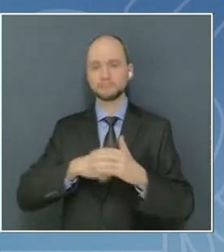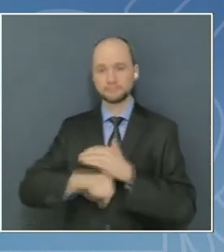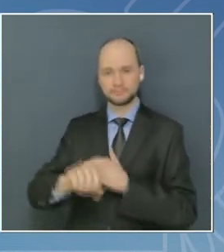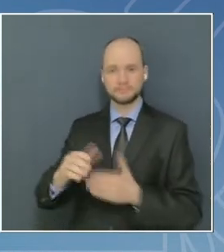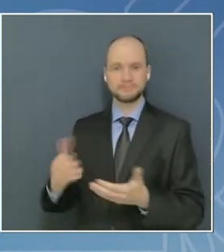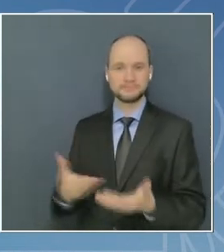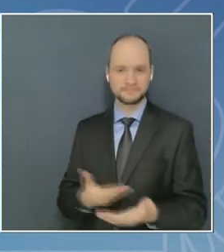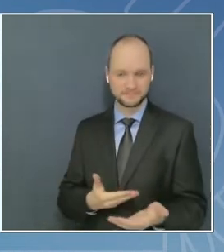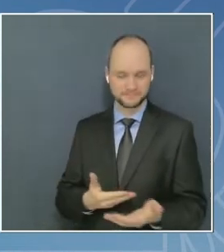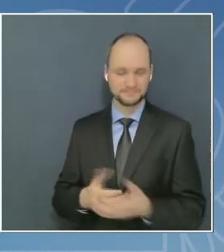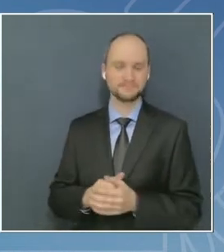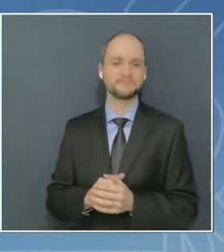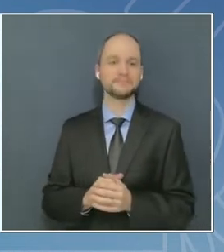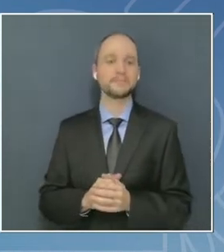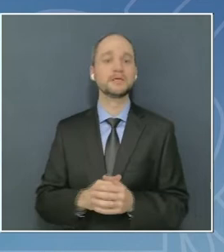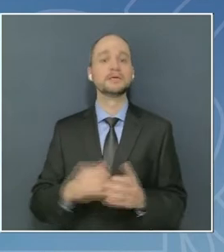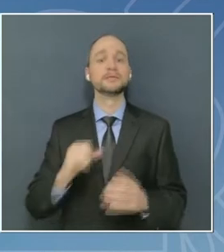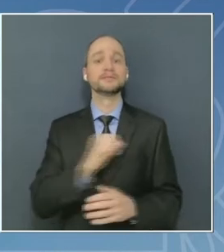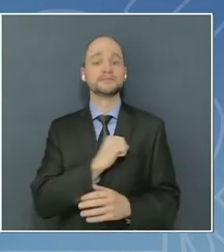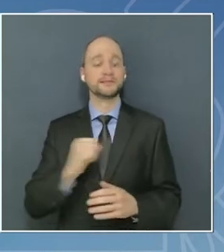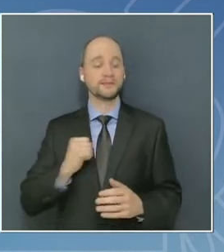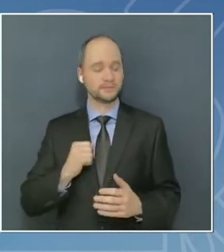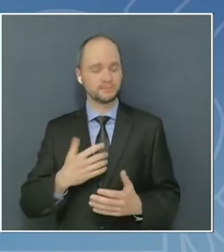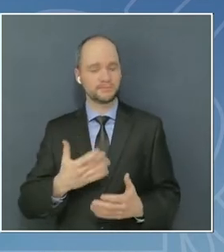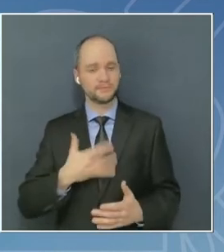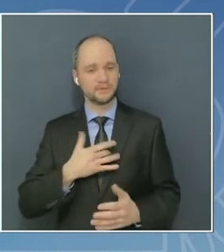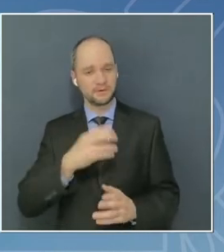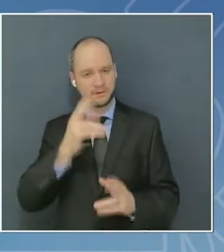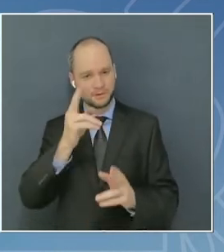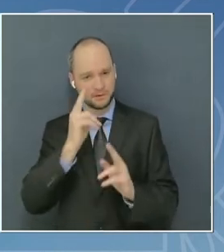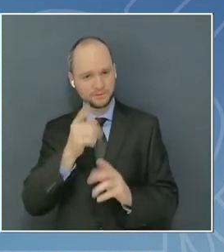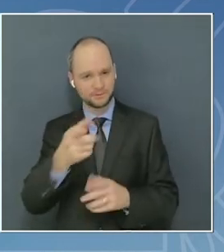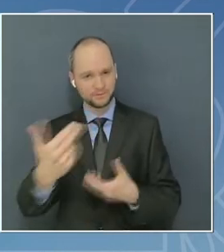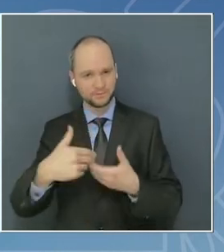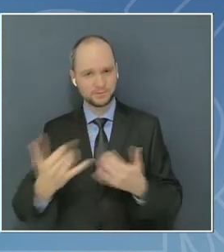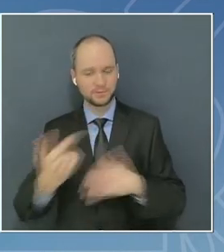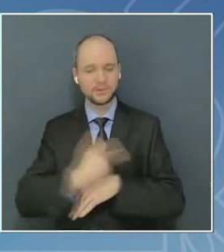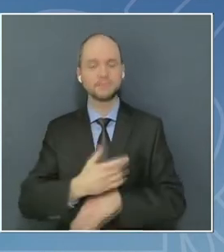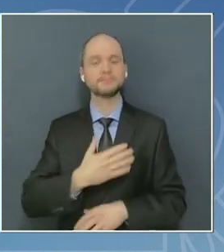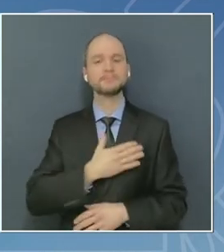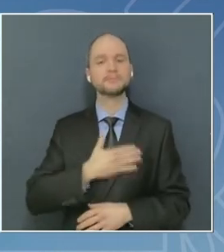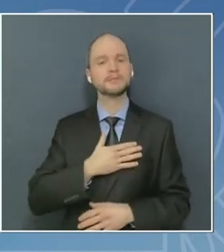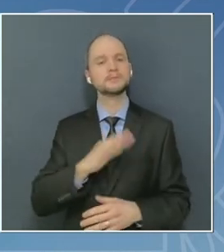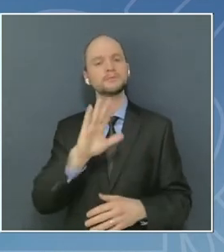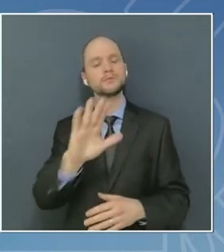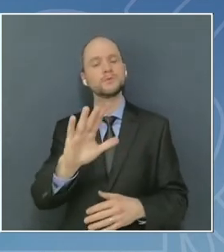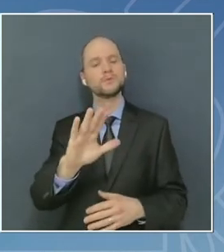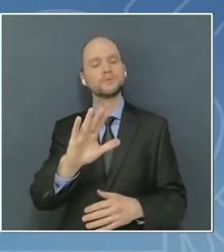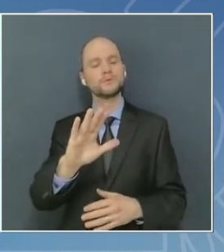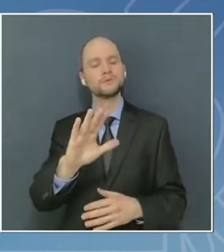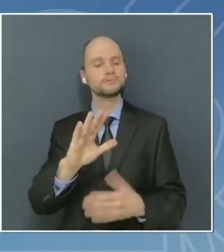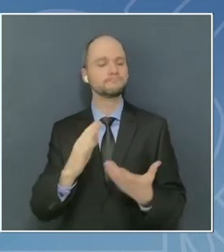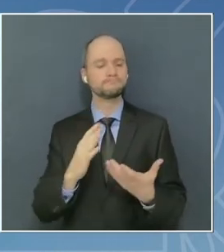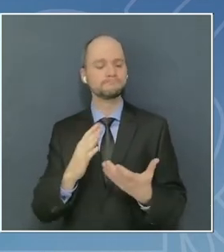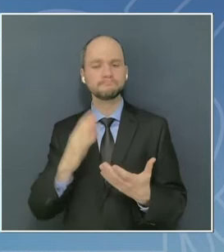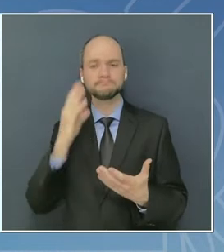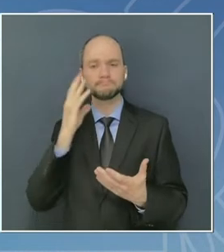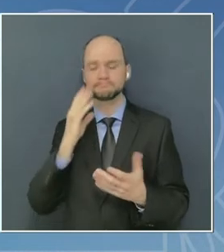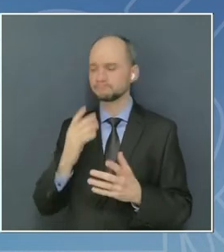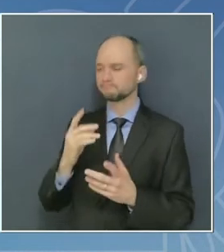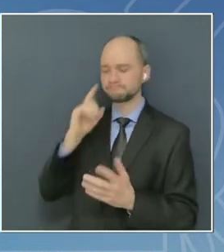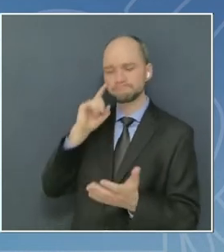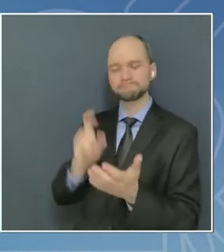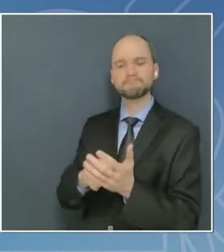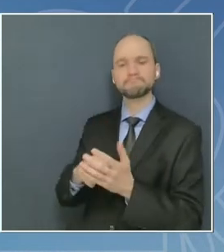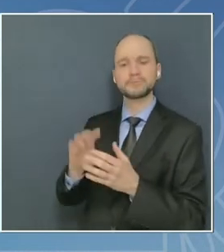a privilege to have you joining us today. I'd like you to ask you to now share a few words about the contributions of Southeast Asian Americans to the